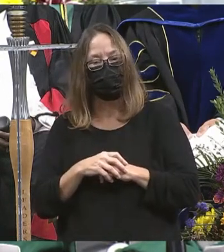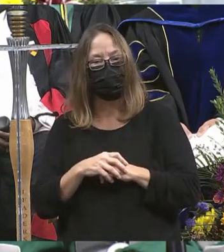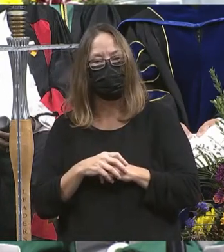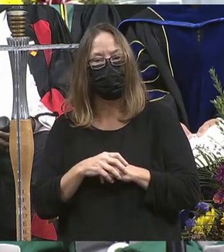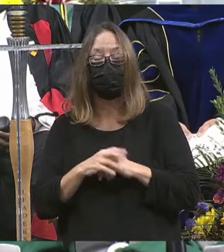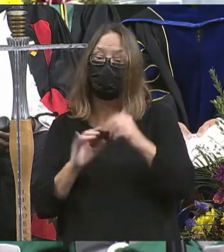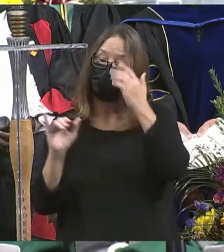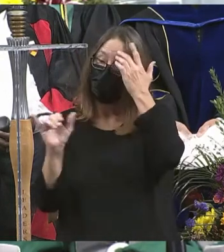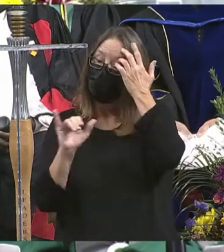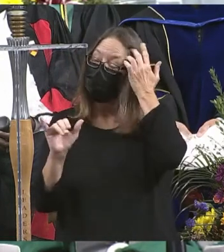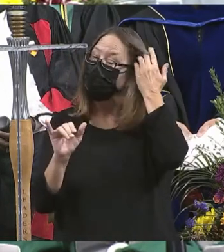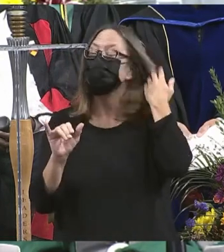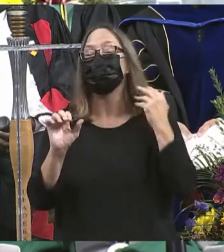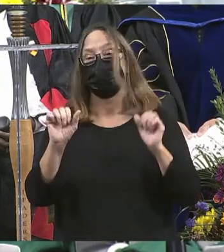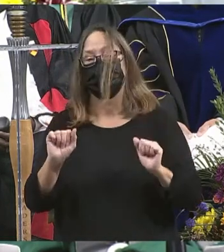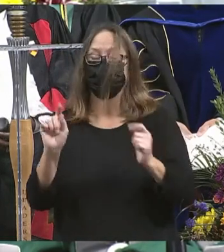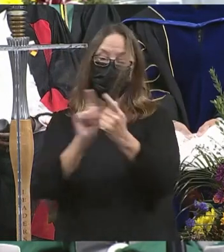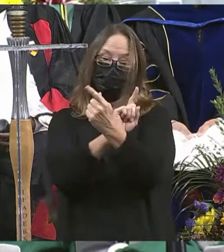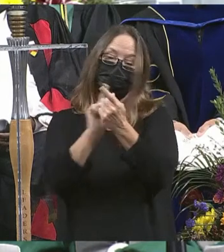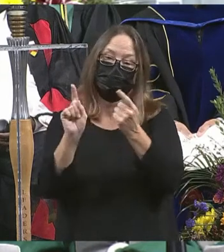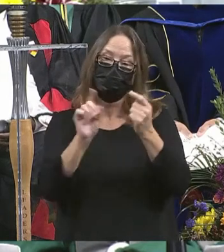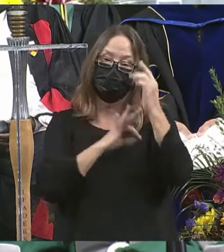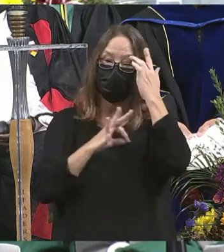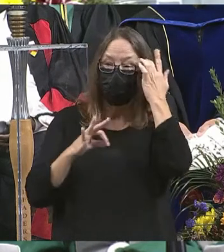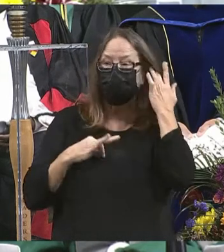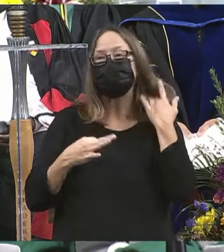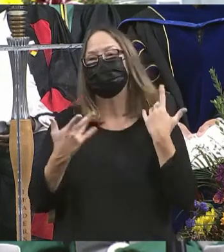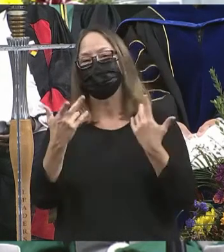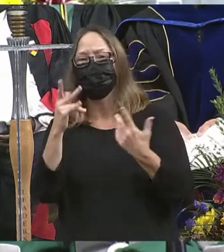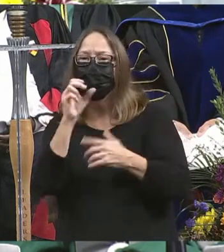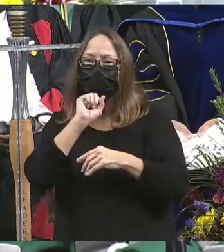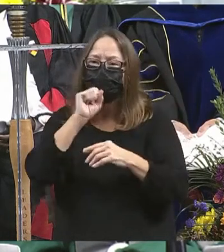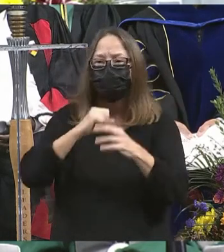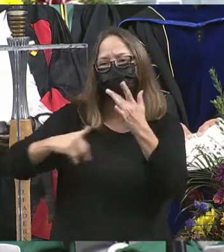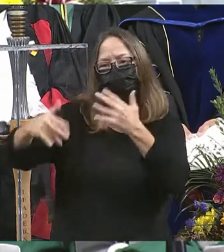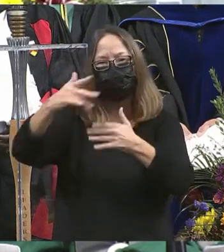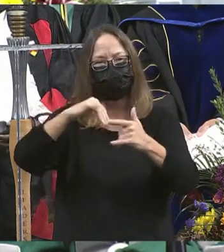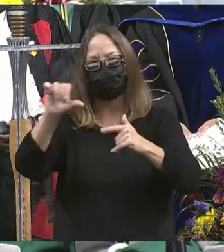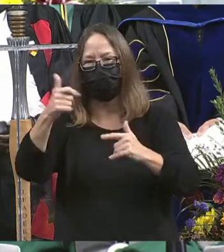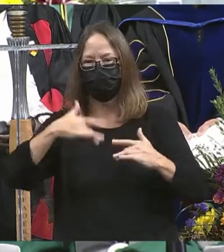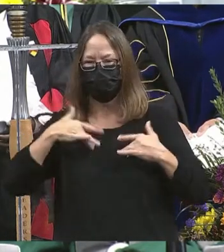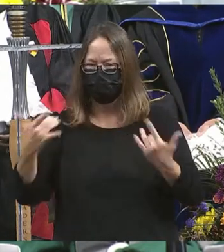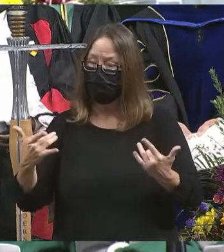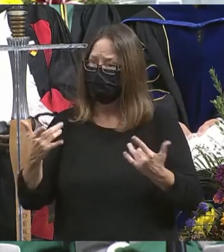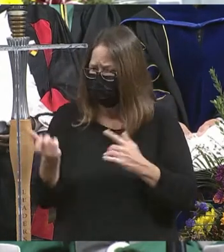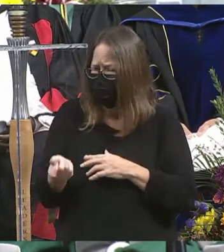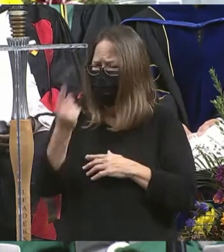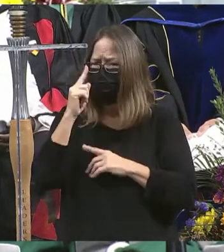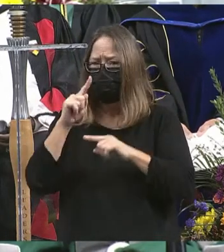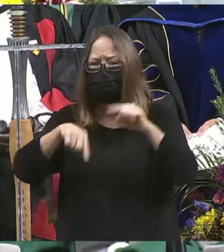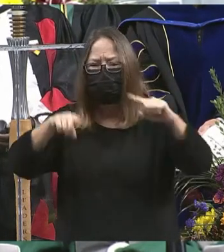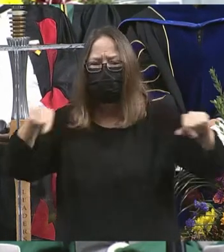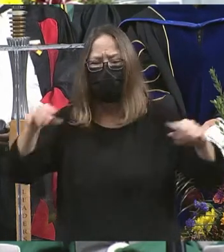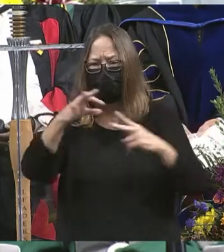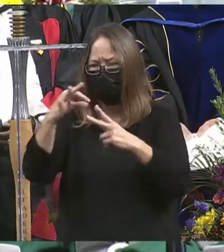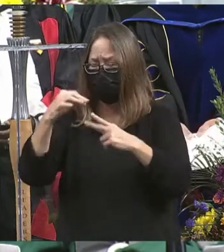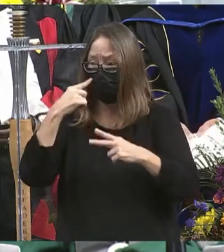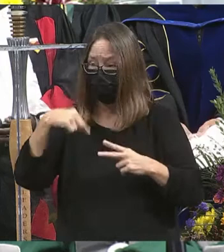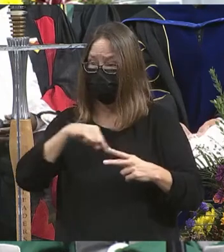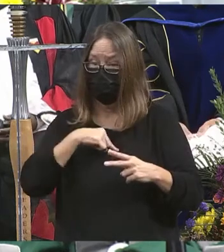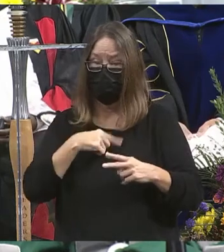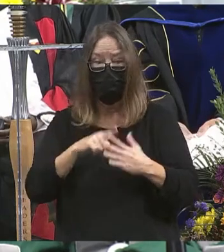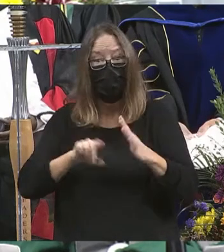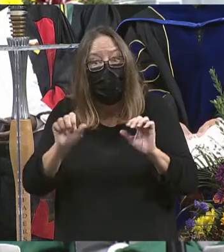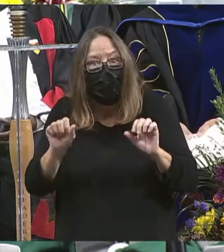I was also able to meet with faculty and staff at ice cream socials and other events to understand all the options that were out there for me and what I could